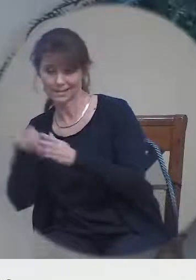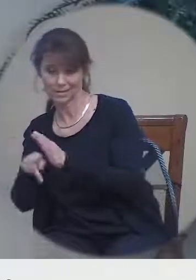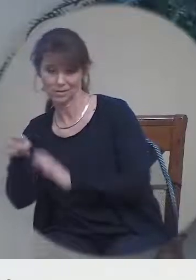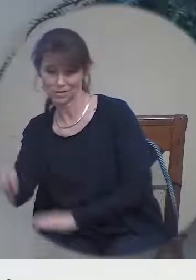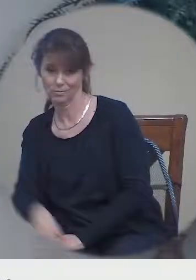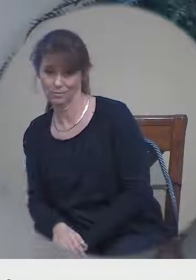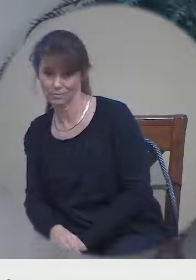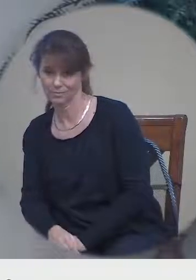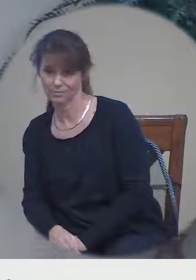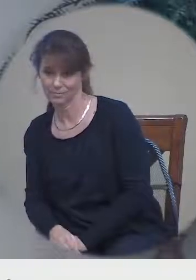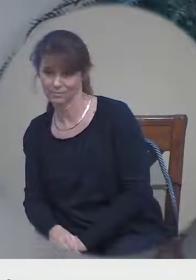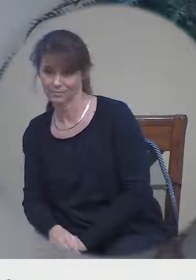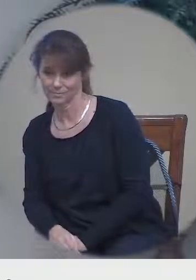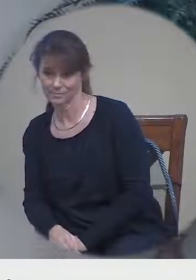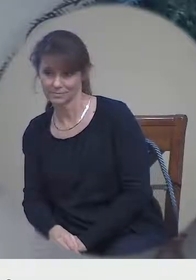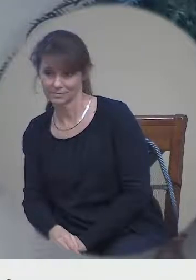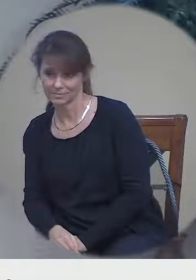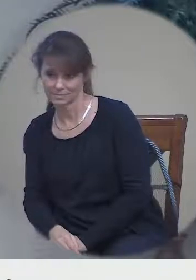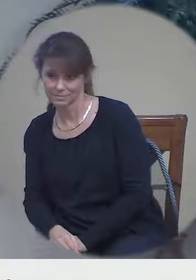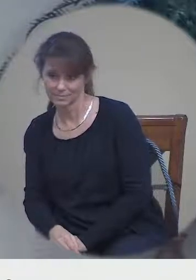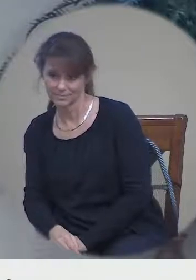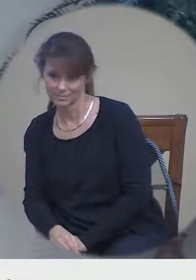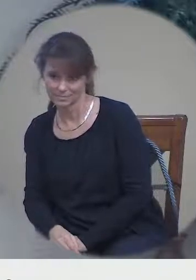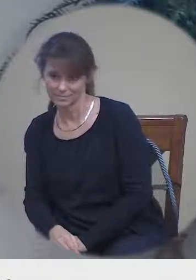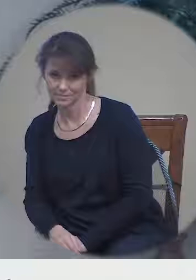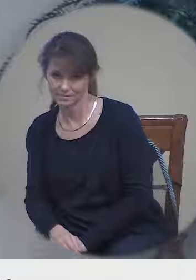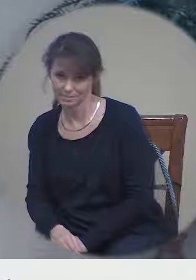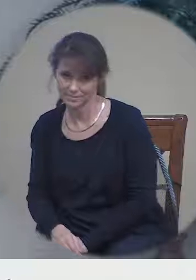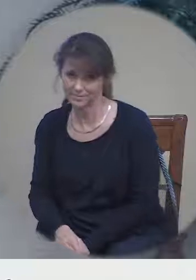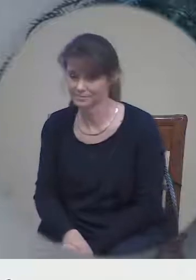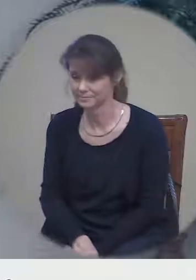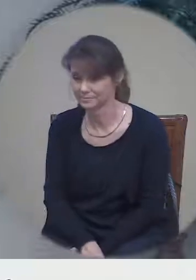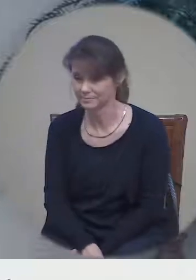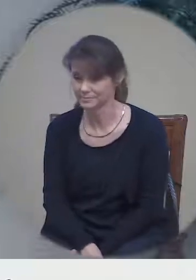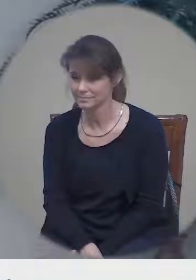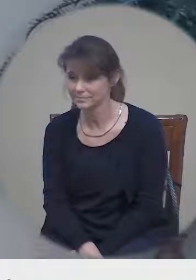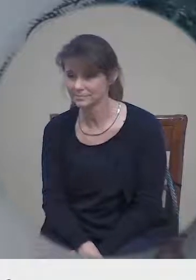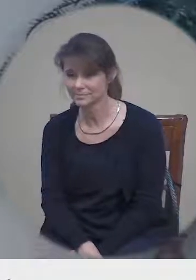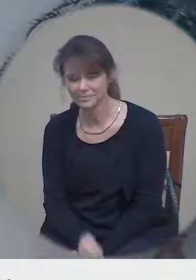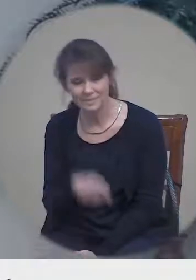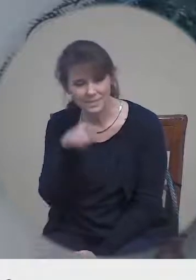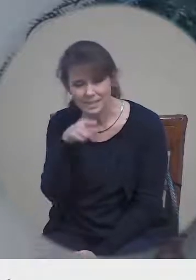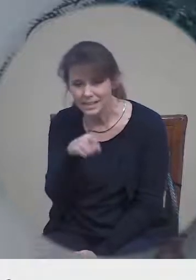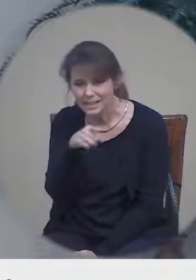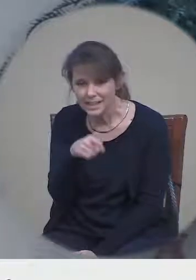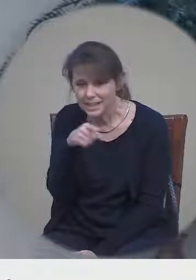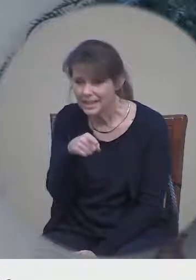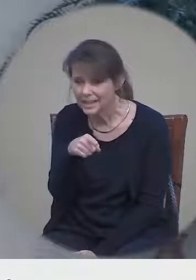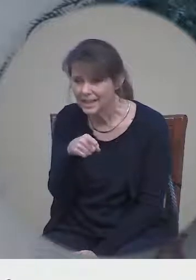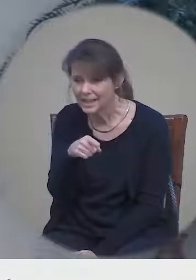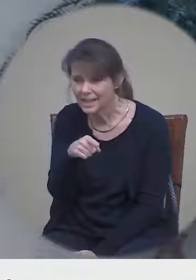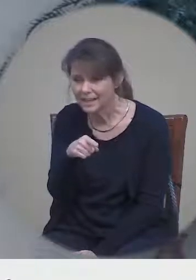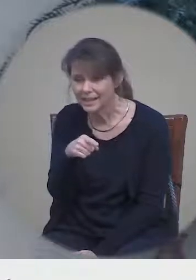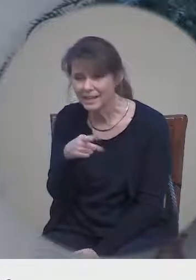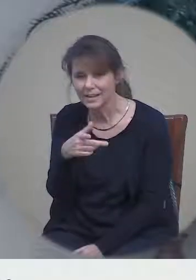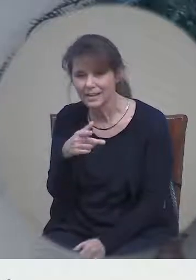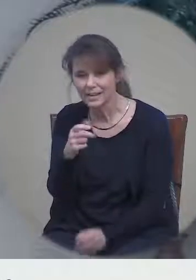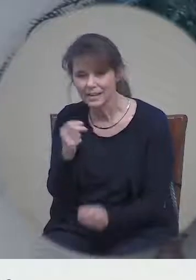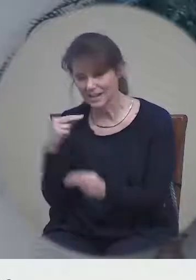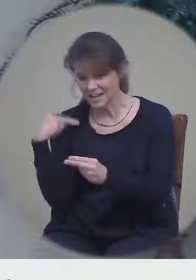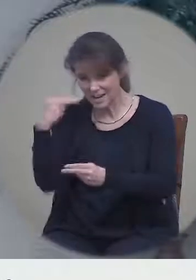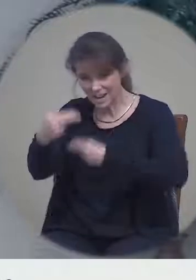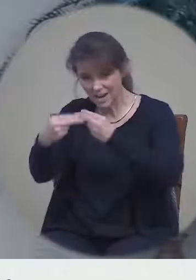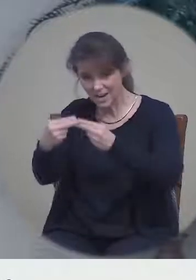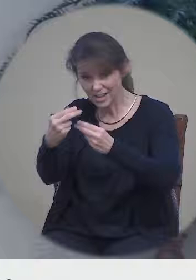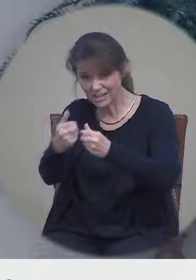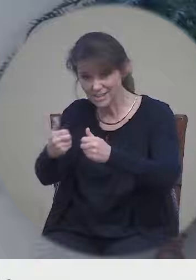happy. He says, who for one morsel of food sold his birthright. For you know that afterward,